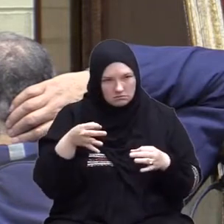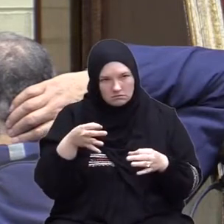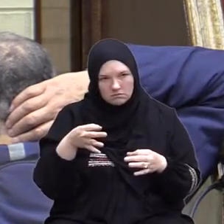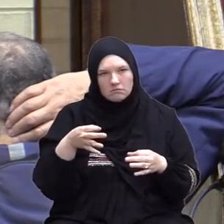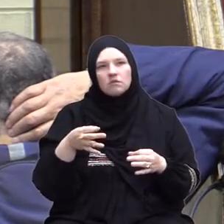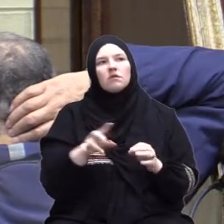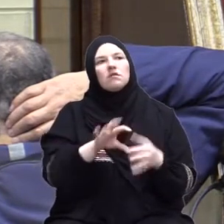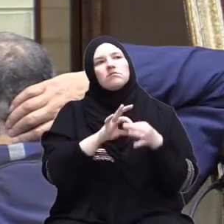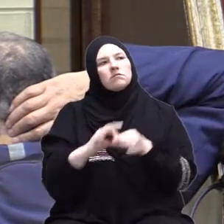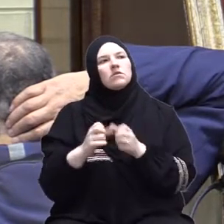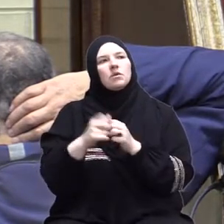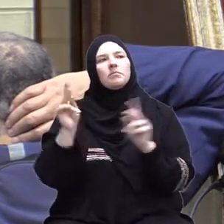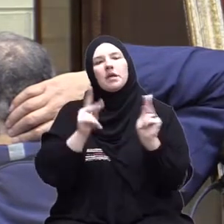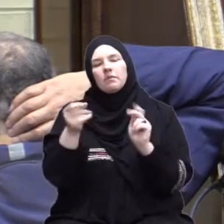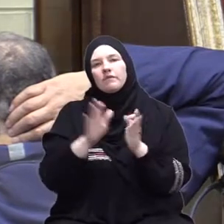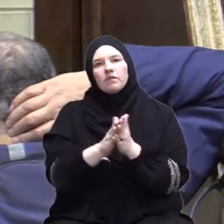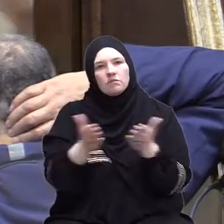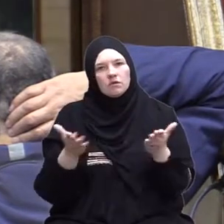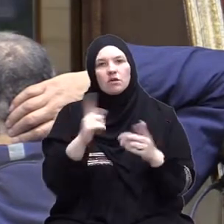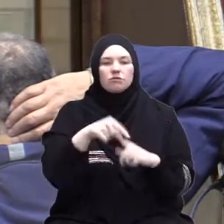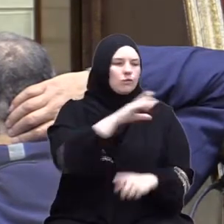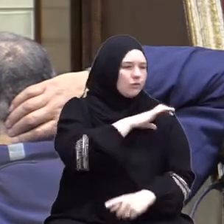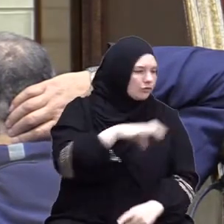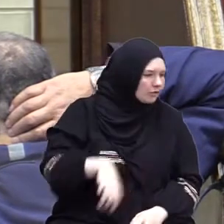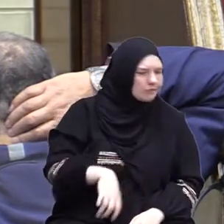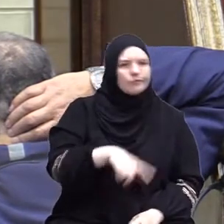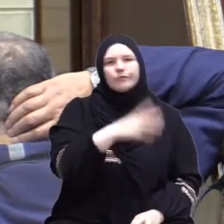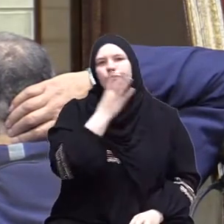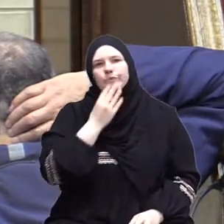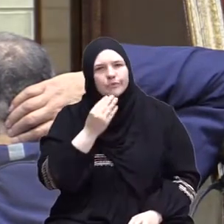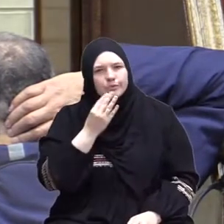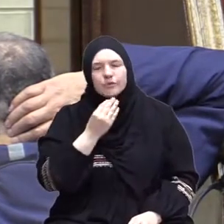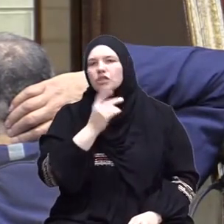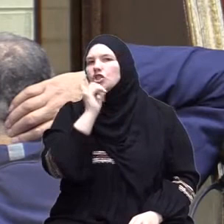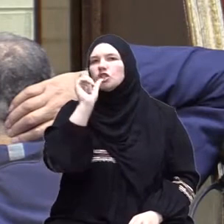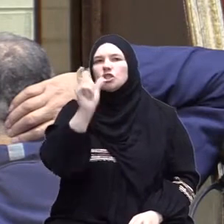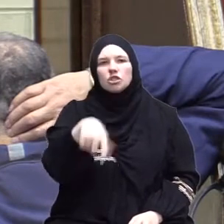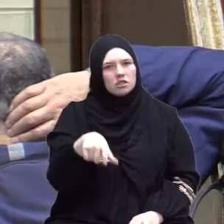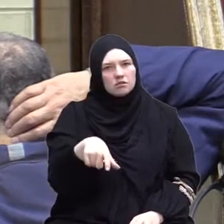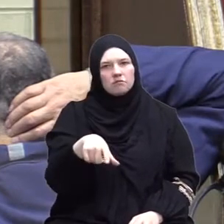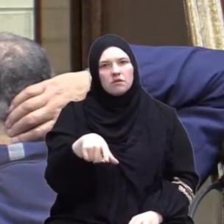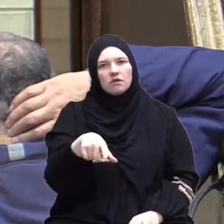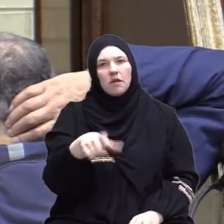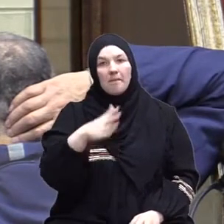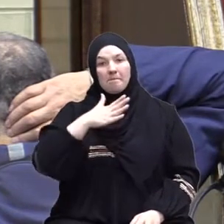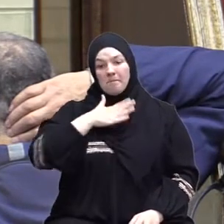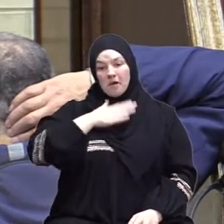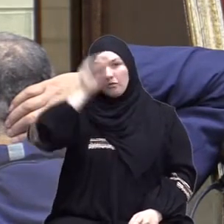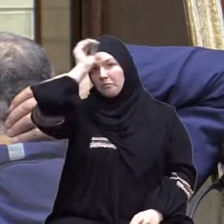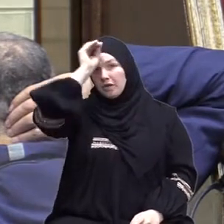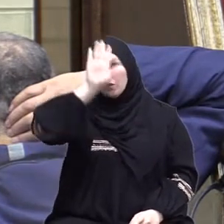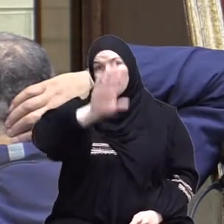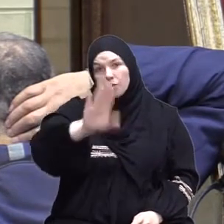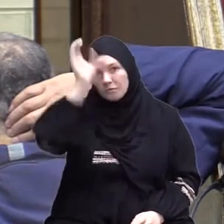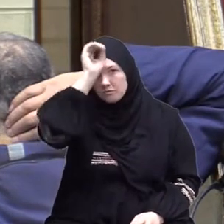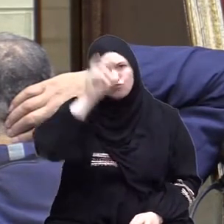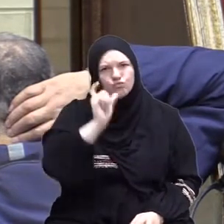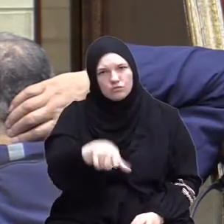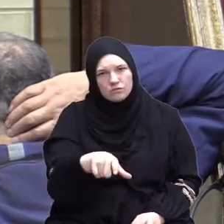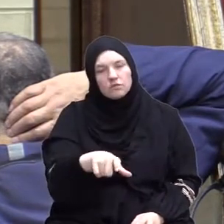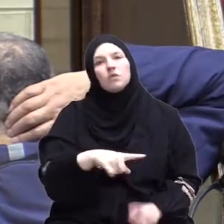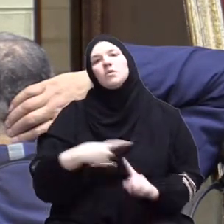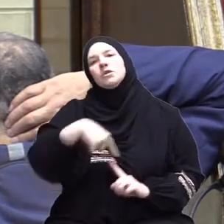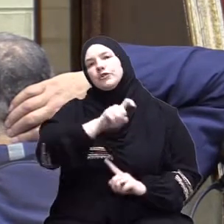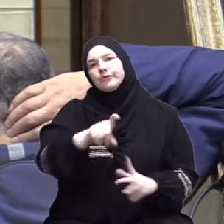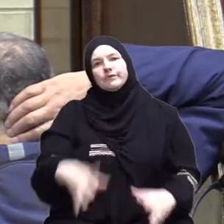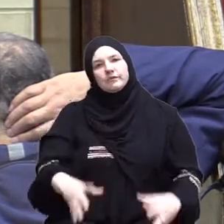judgment regarding the people of the book, whether Christians or Jews, should not be my opinion or your